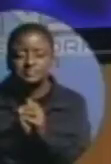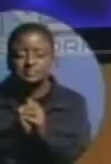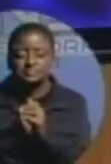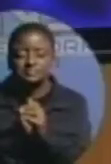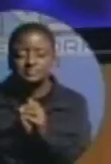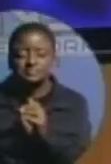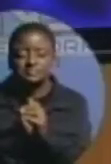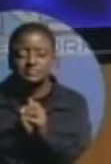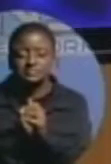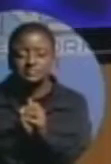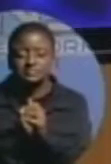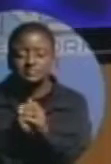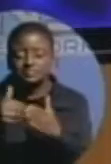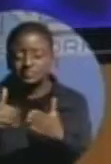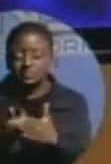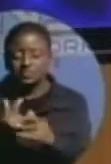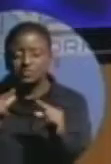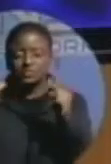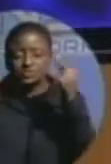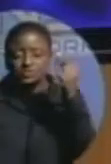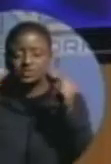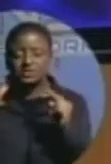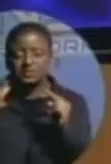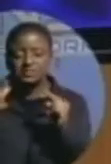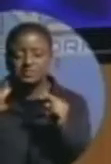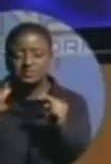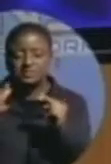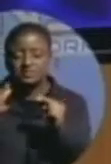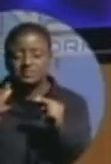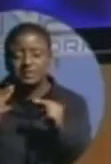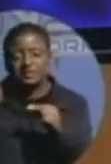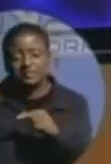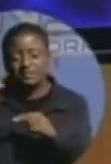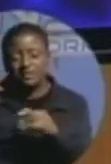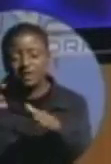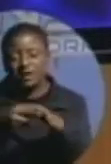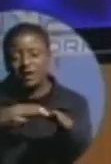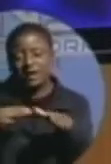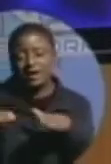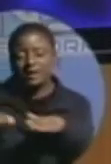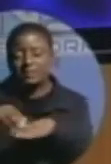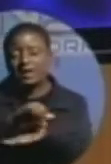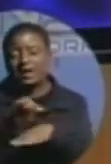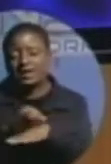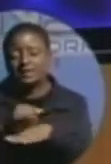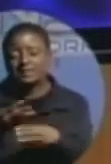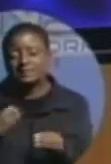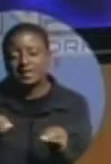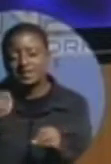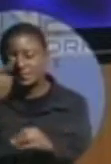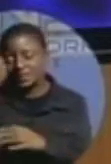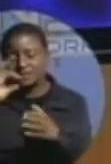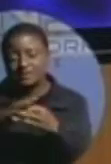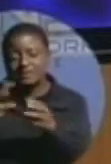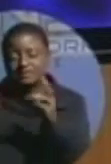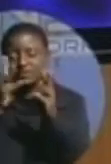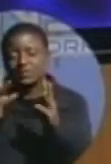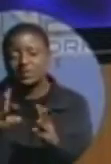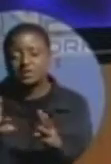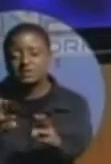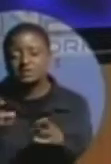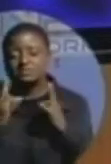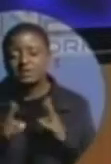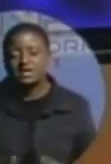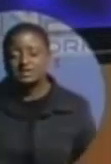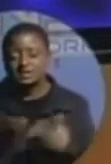thanks a lot, Julian. Well, a new gym is on the horizon for Harbor Island. This will be mainly because of the winter residents there, along with the